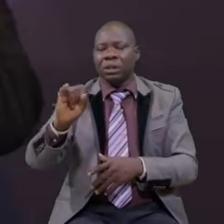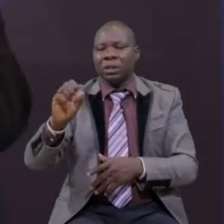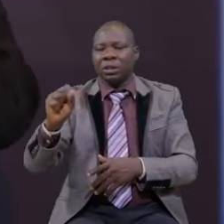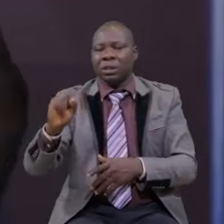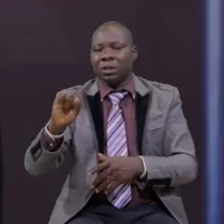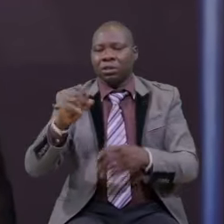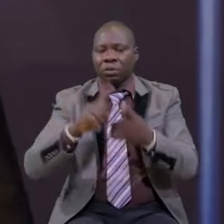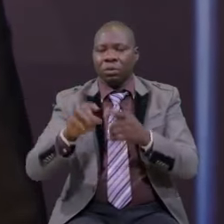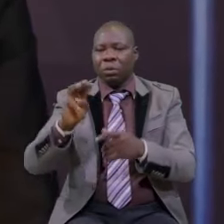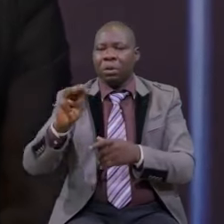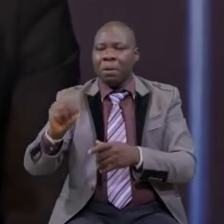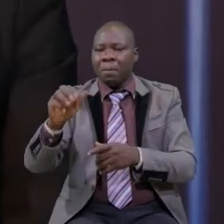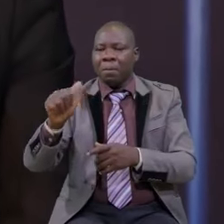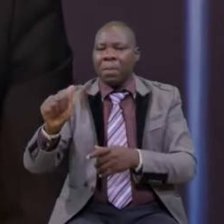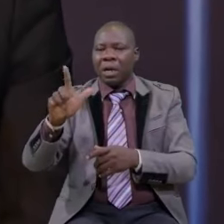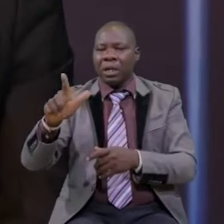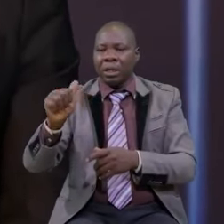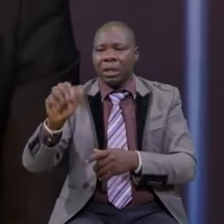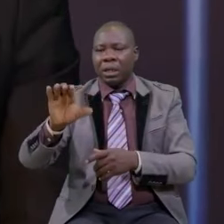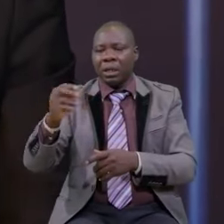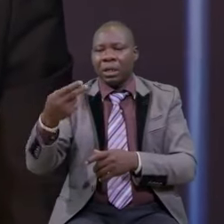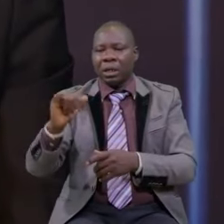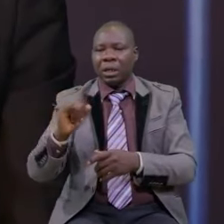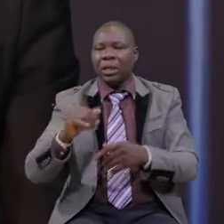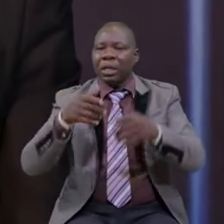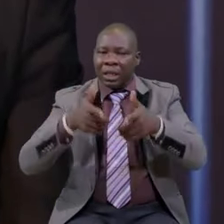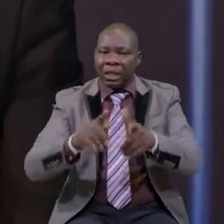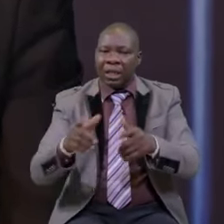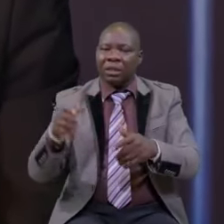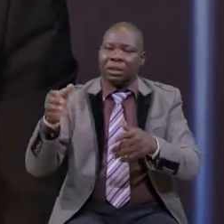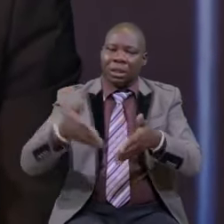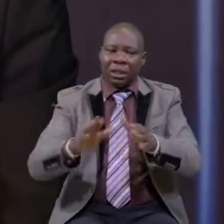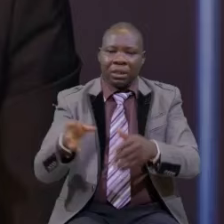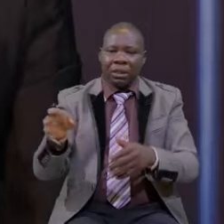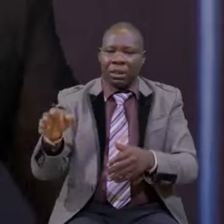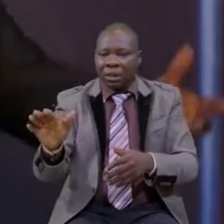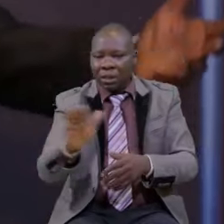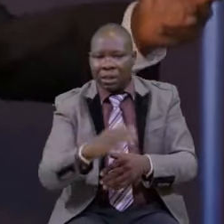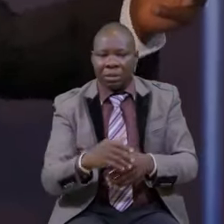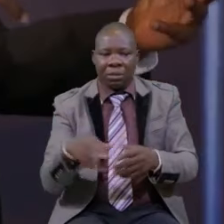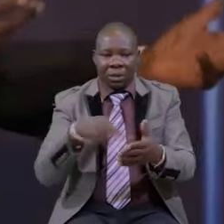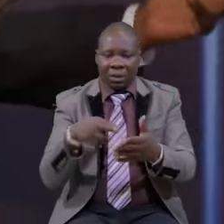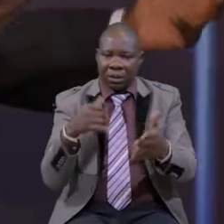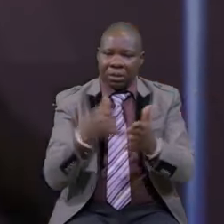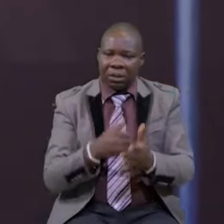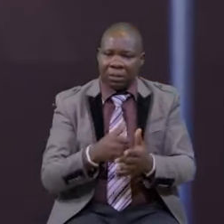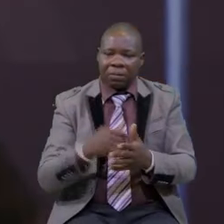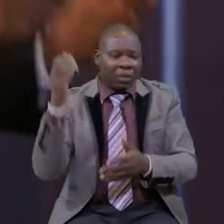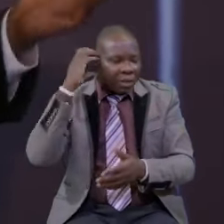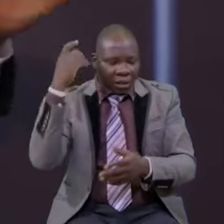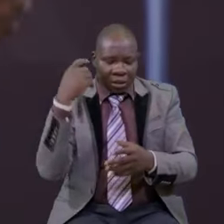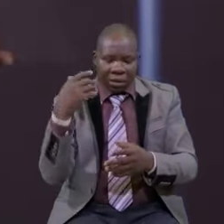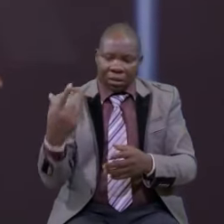hear them. Let them read their words. Hear their words. Believe their